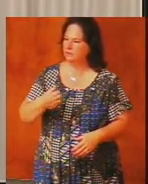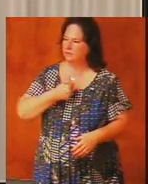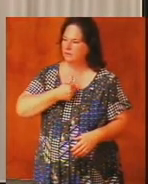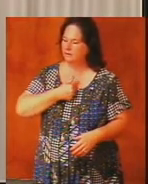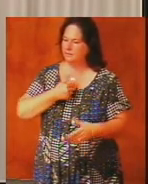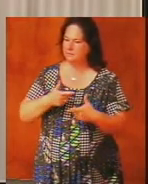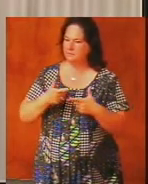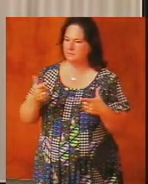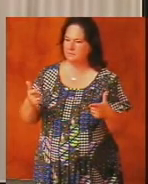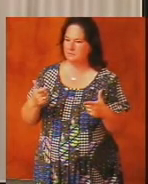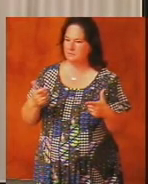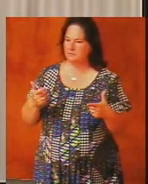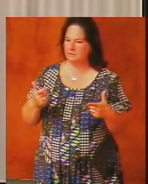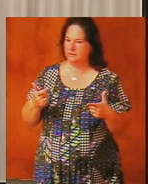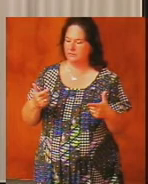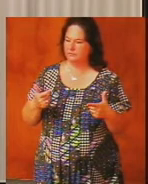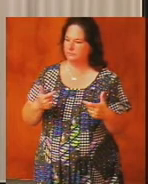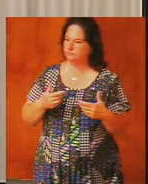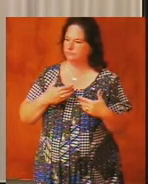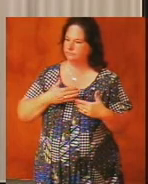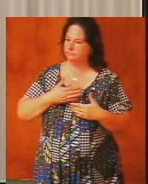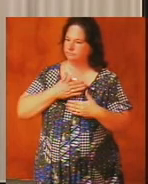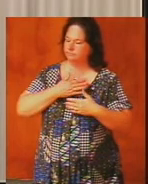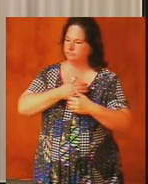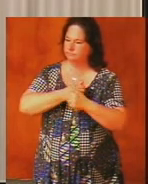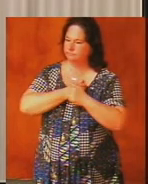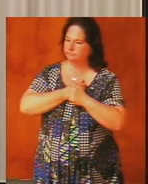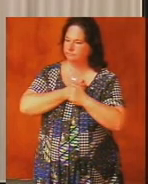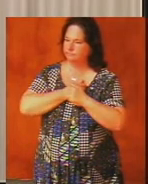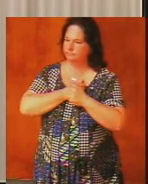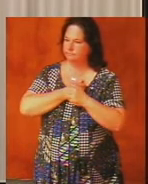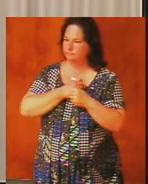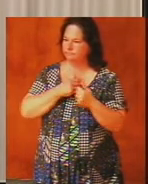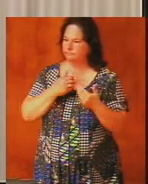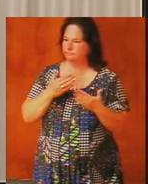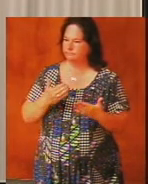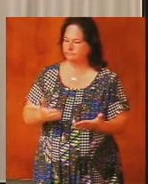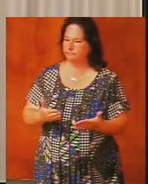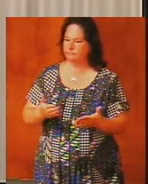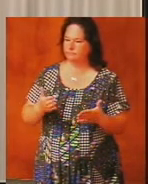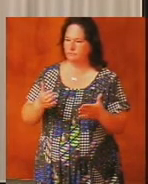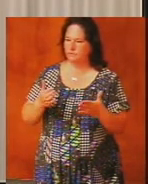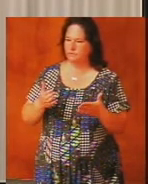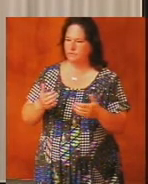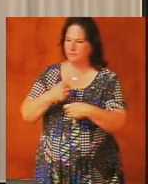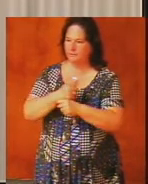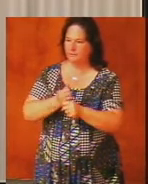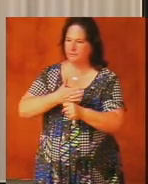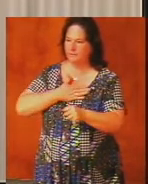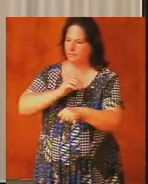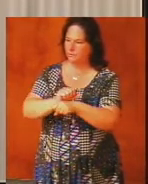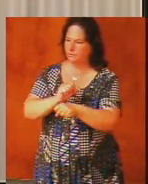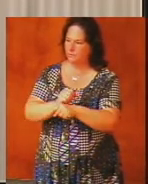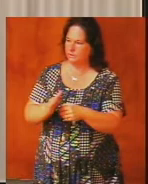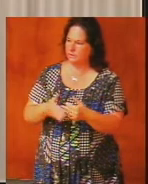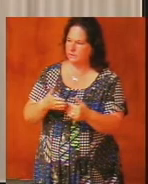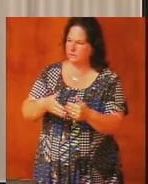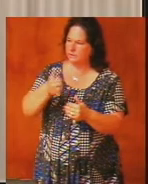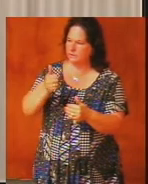big fan. It has made my work much easier and much faster,